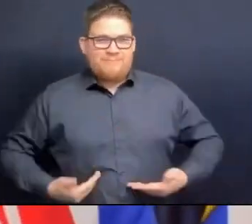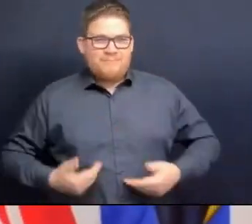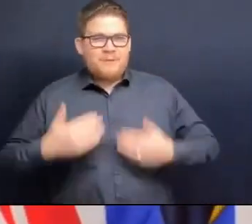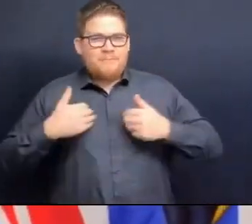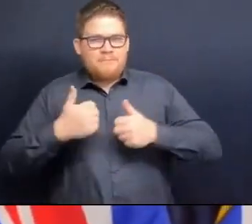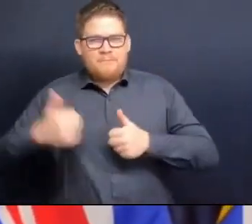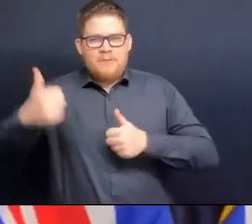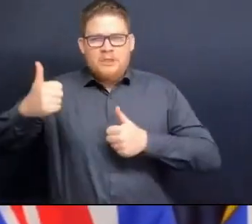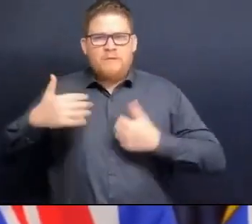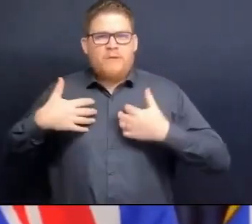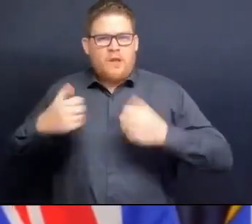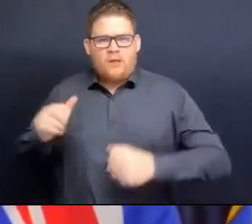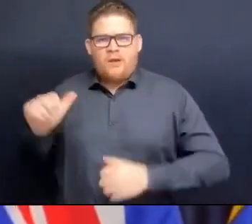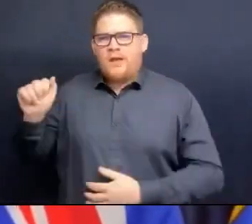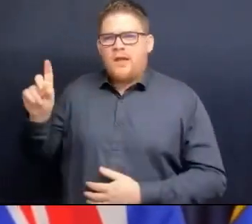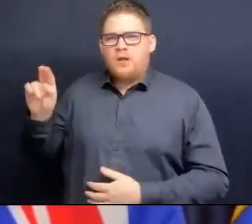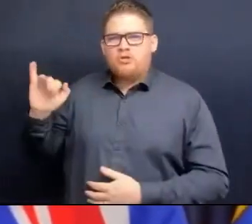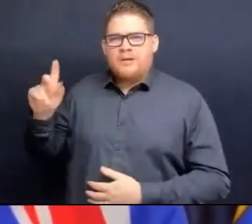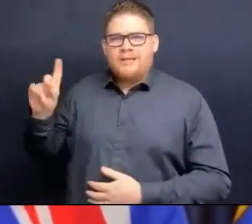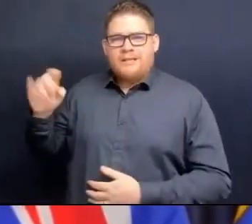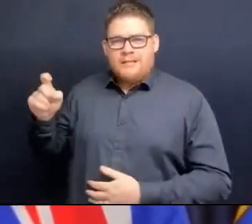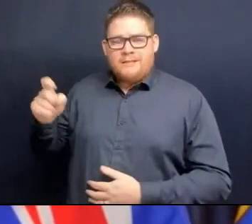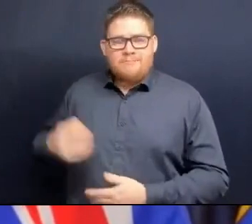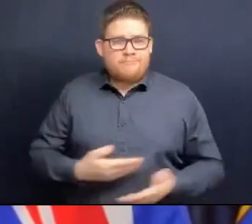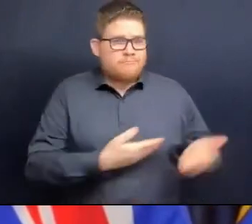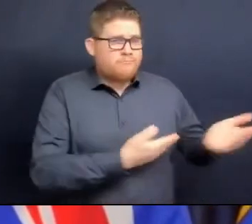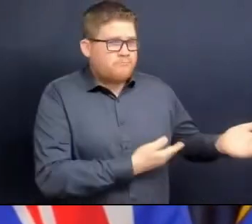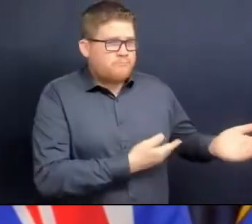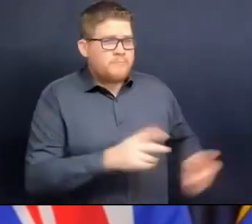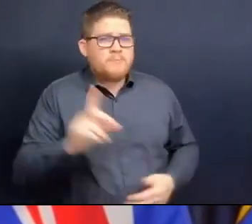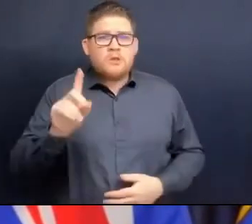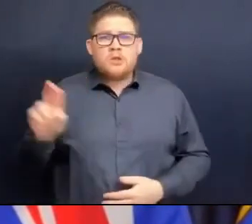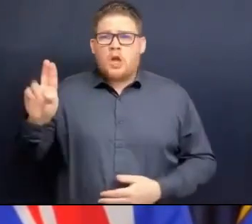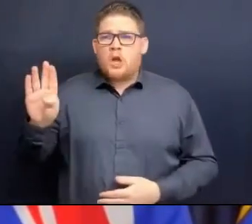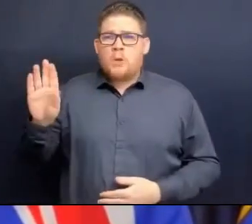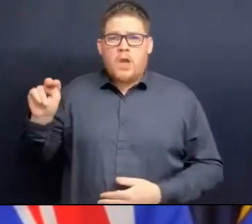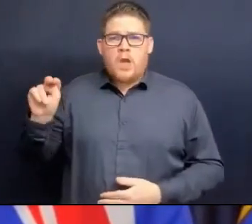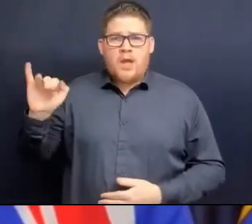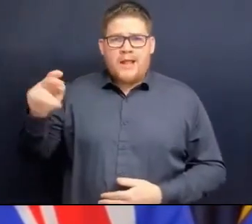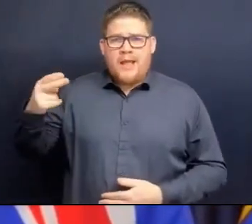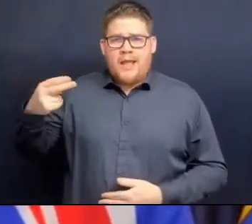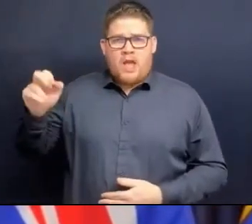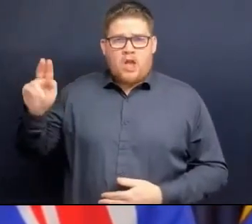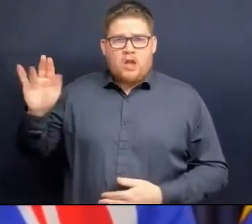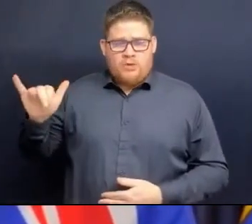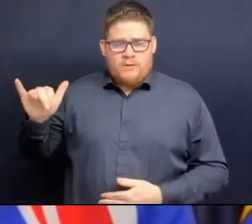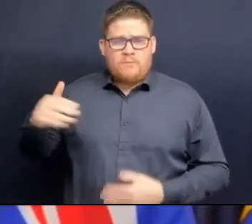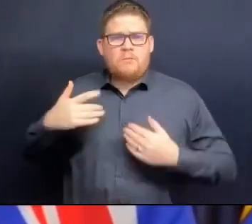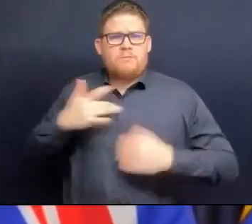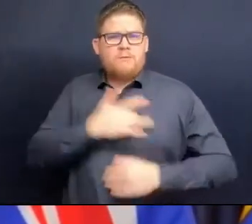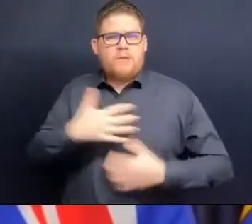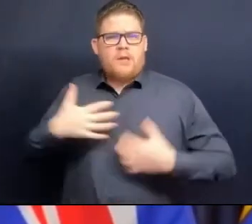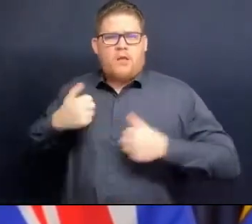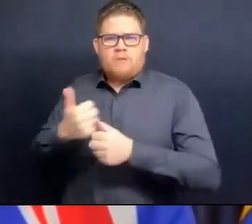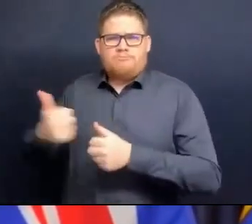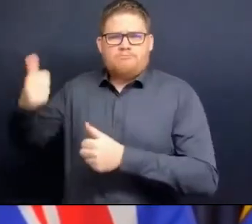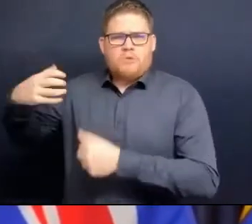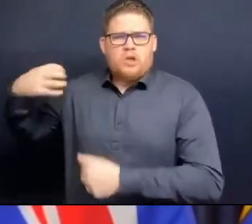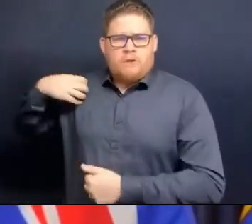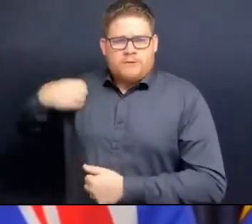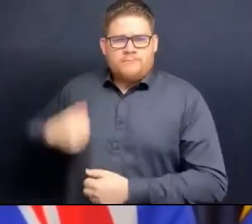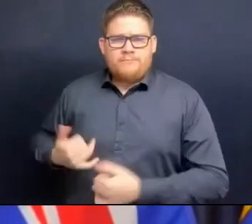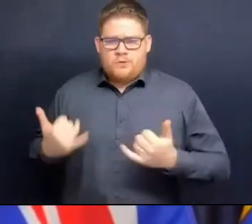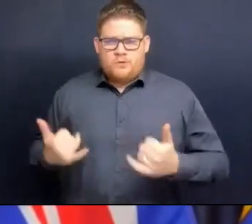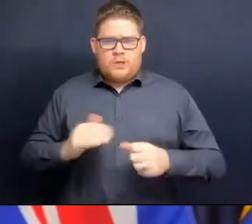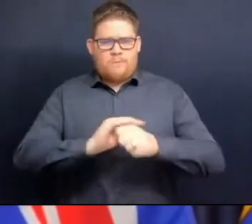Good afternoon. My name is Adrian Dix. I'm BC's Minister of Health. To my right is Dr. Bonnie Henry, BC's Provincial Health Officer. This is our COVID-19